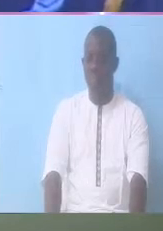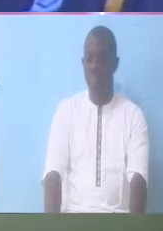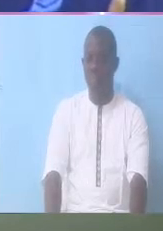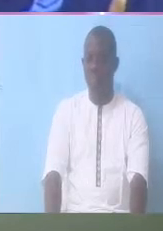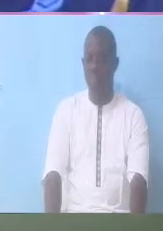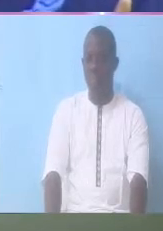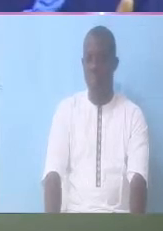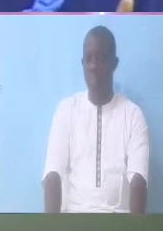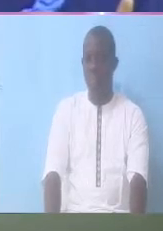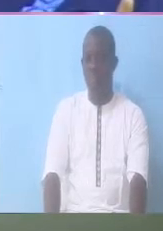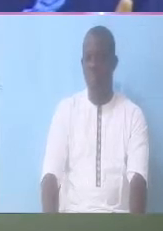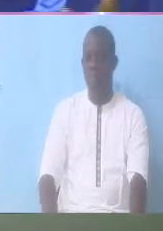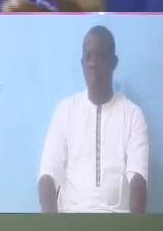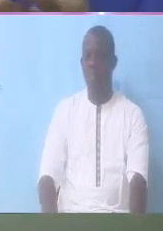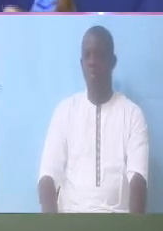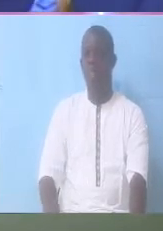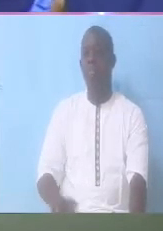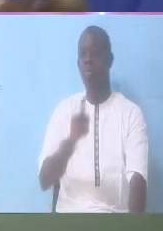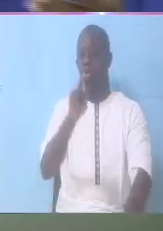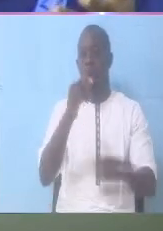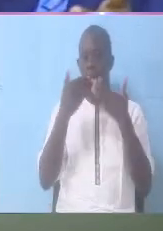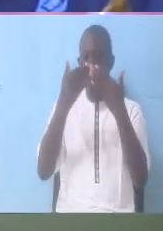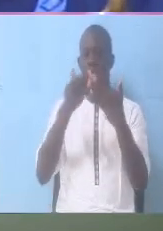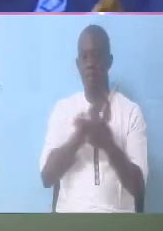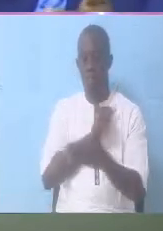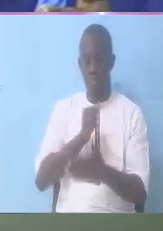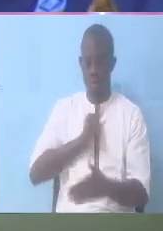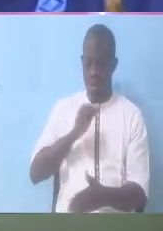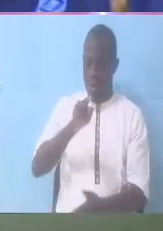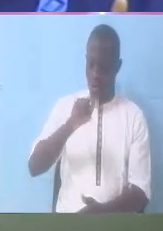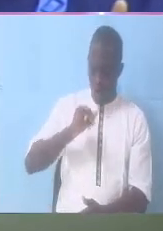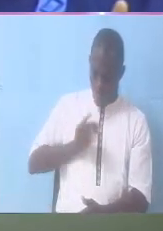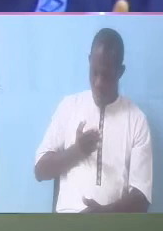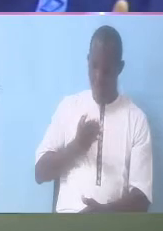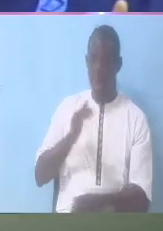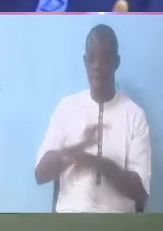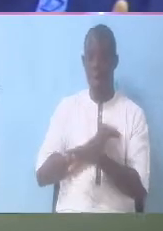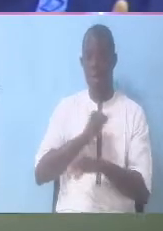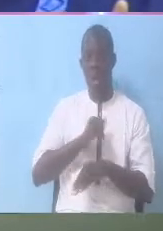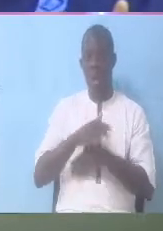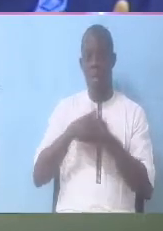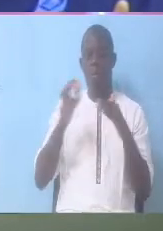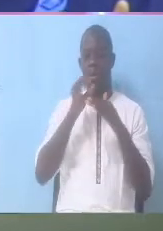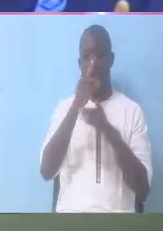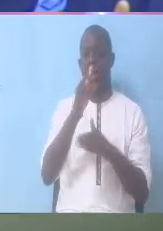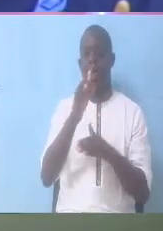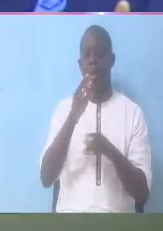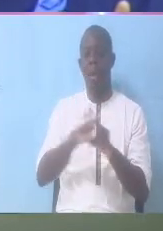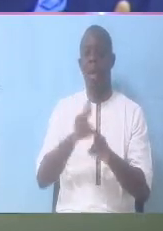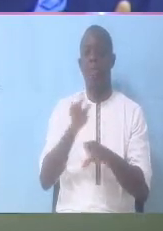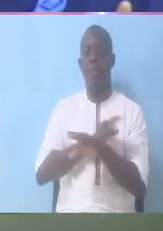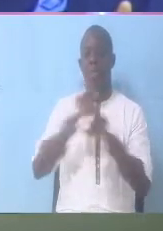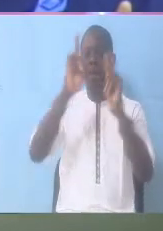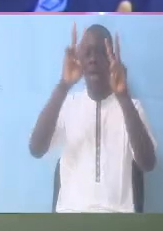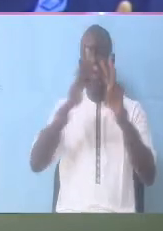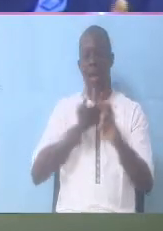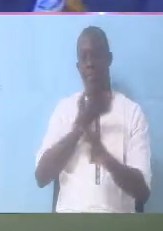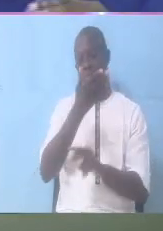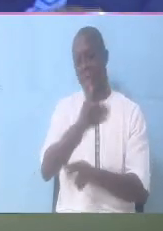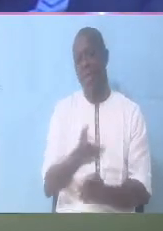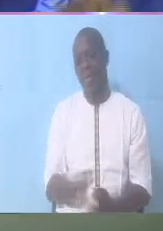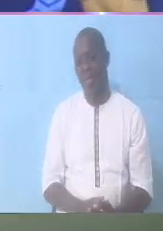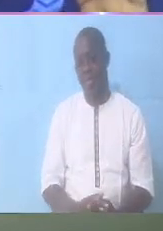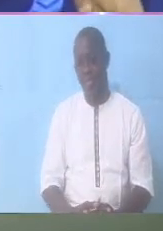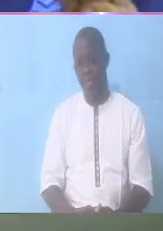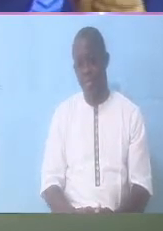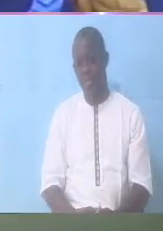But you told us that this woman confessed in presence of Jammeh. No, when she was confessing,